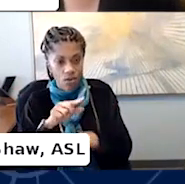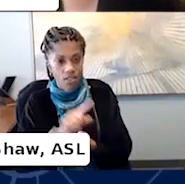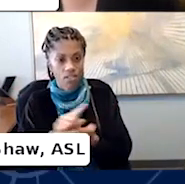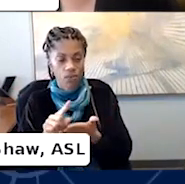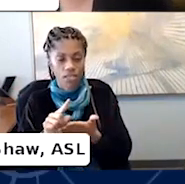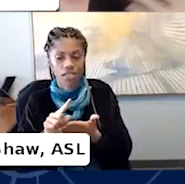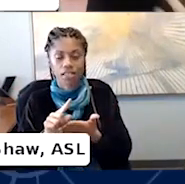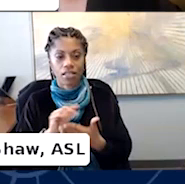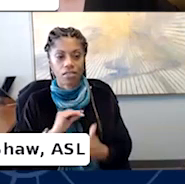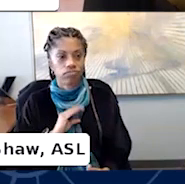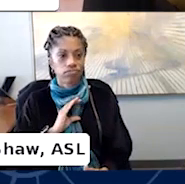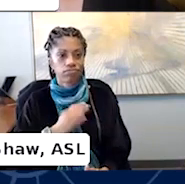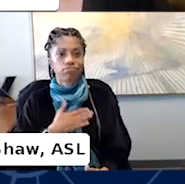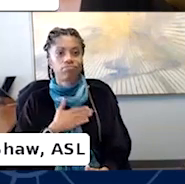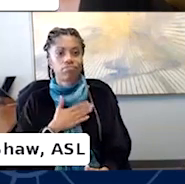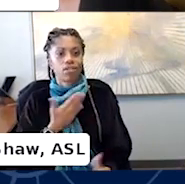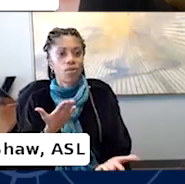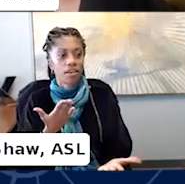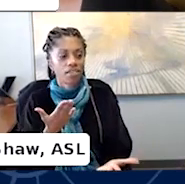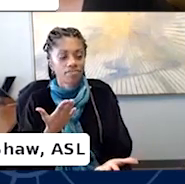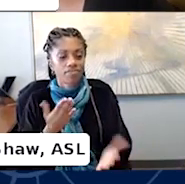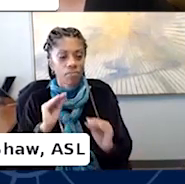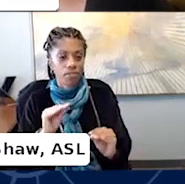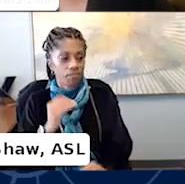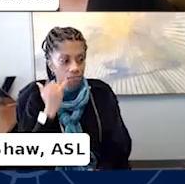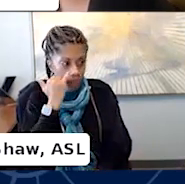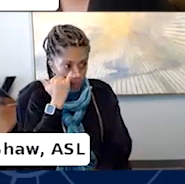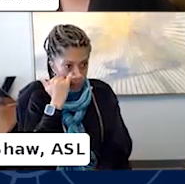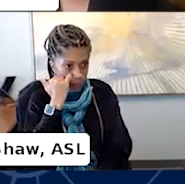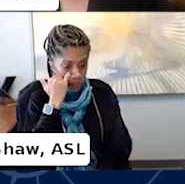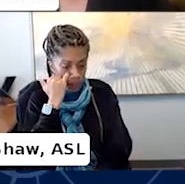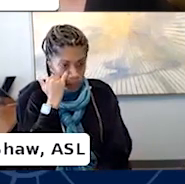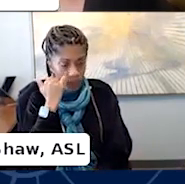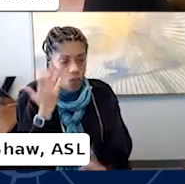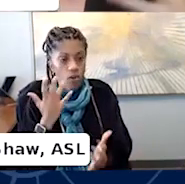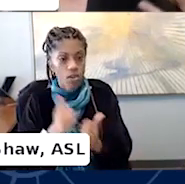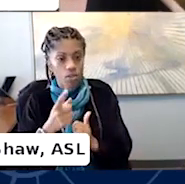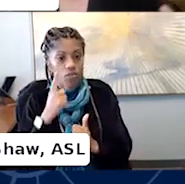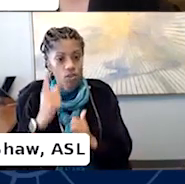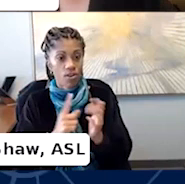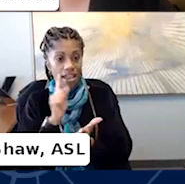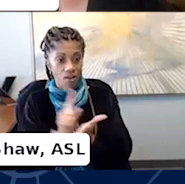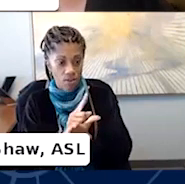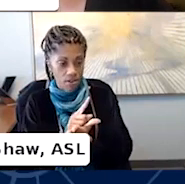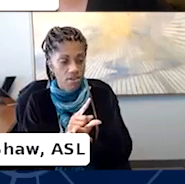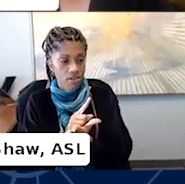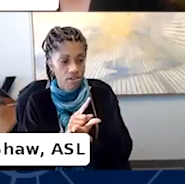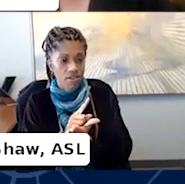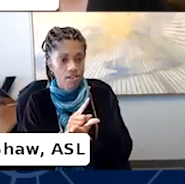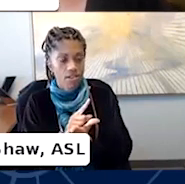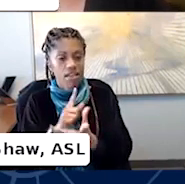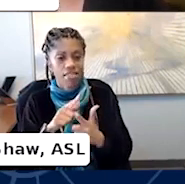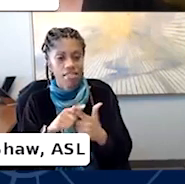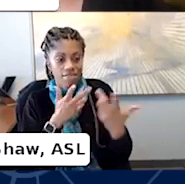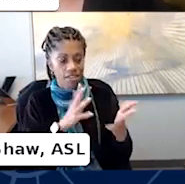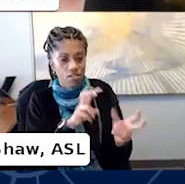here together. So we will spend this time with you for the next hour together in this webinar space, and then we'll have a little